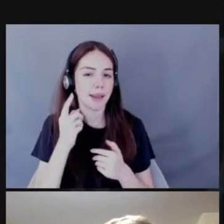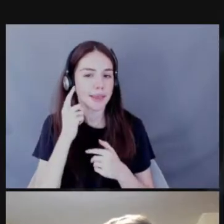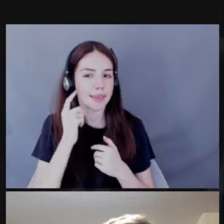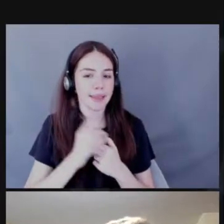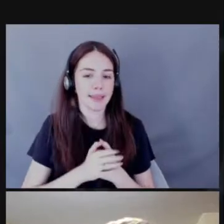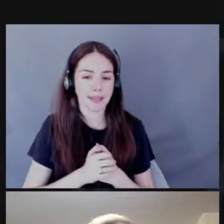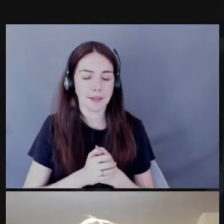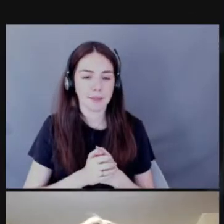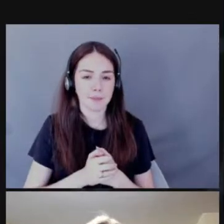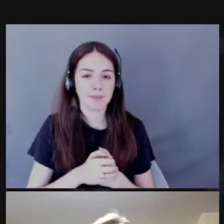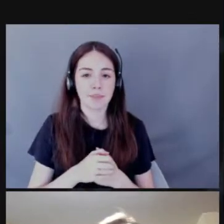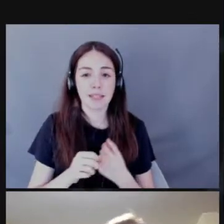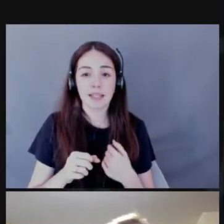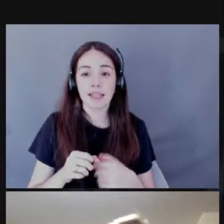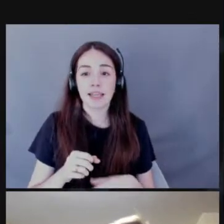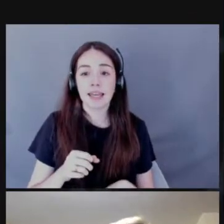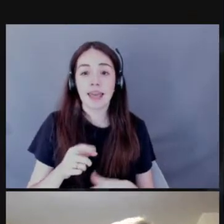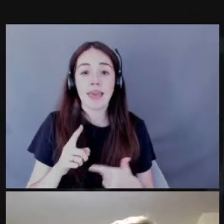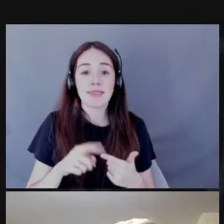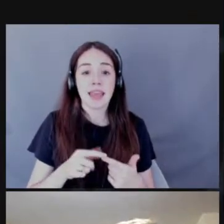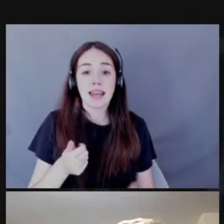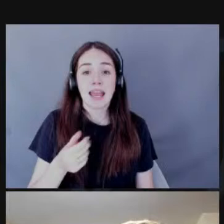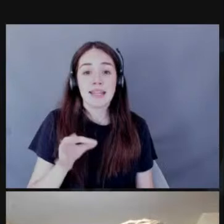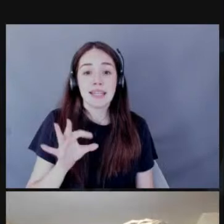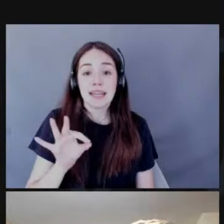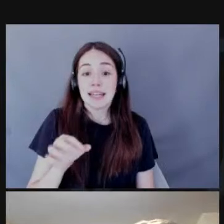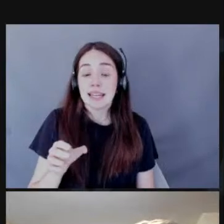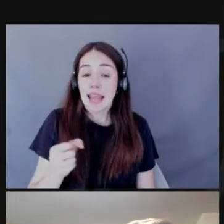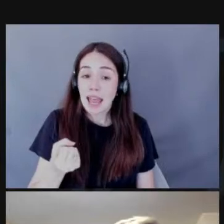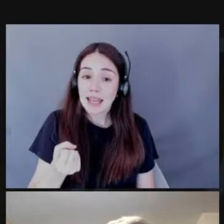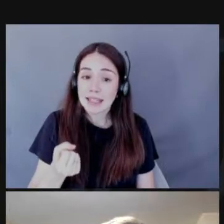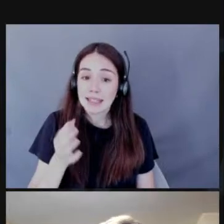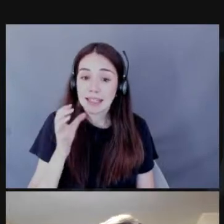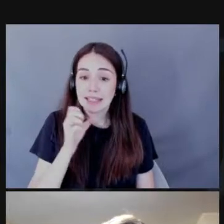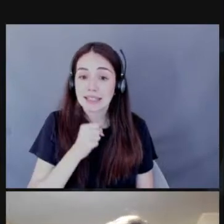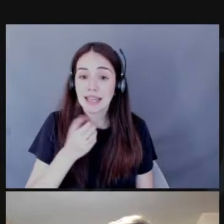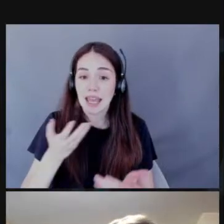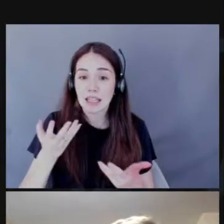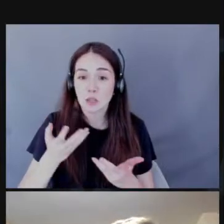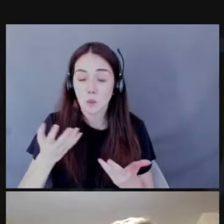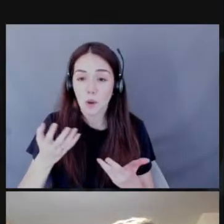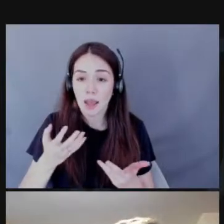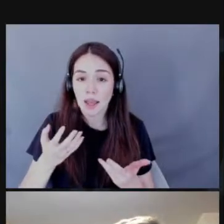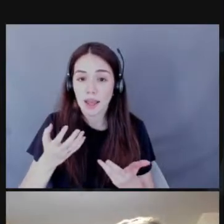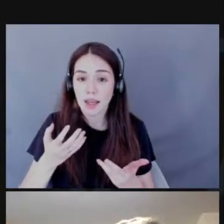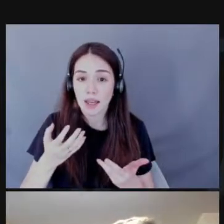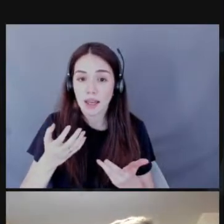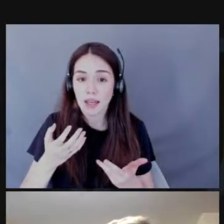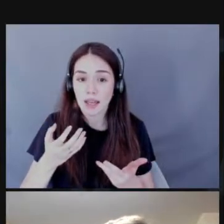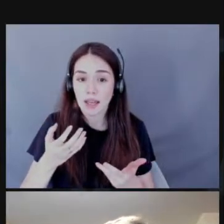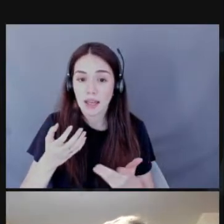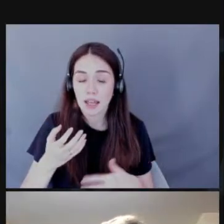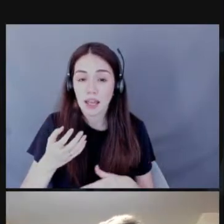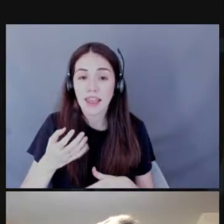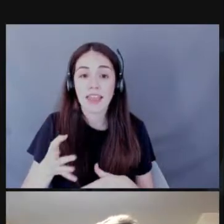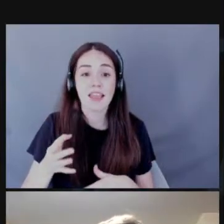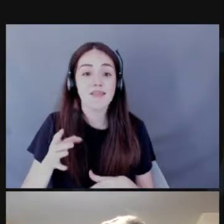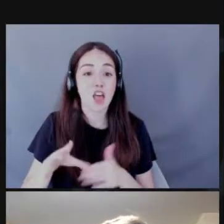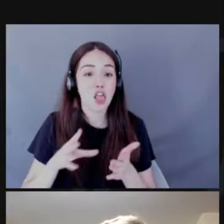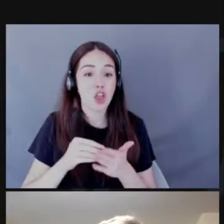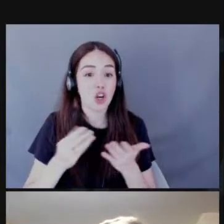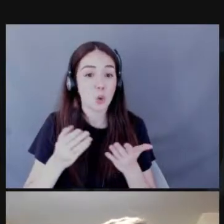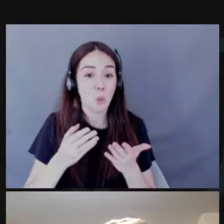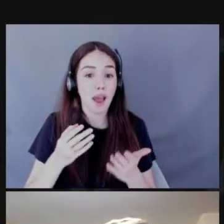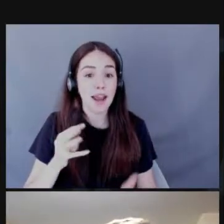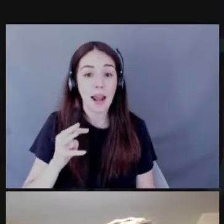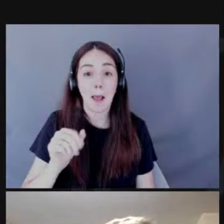And in the 90s, guess what? It was discovered that, in fact, a bull manatee had been swimming probably